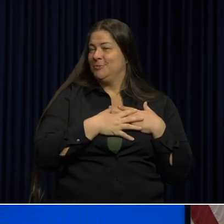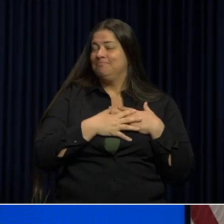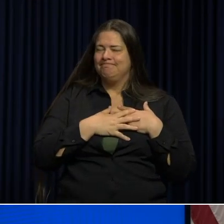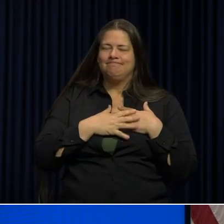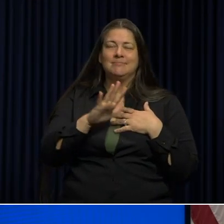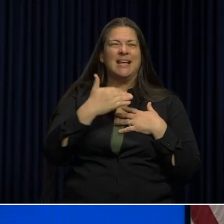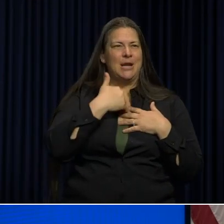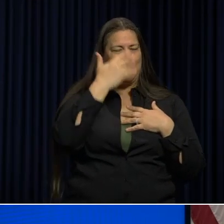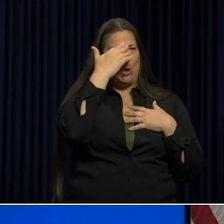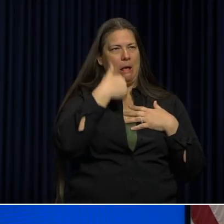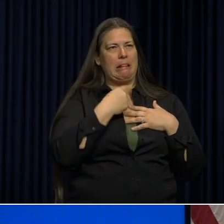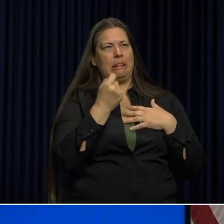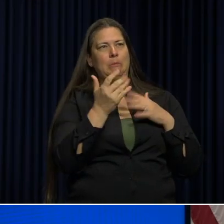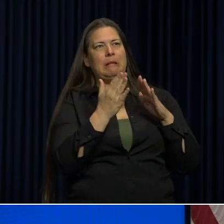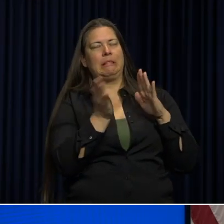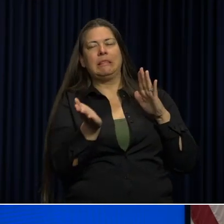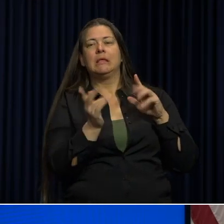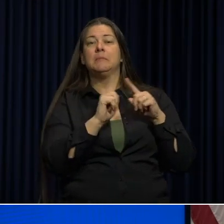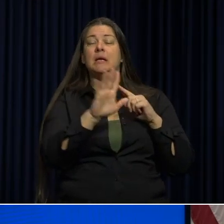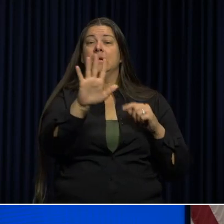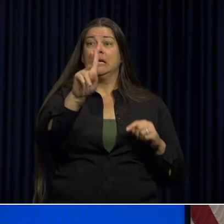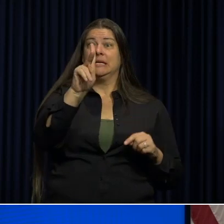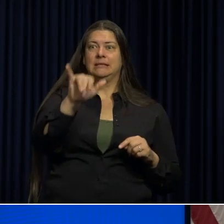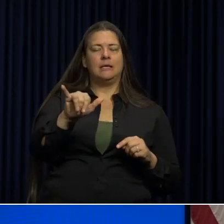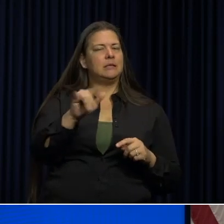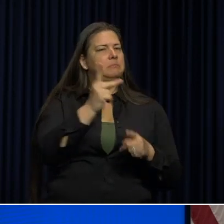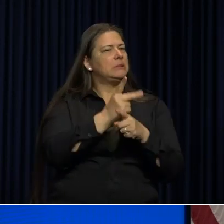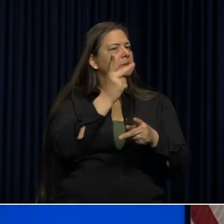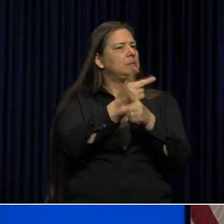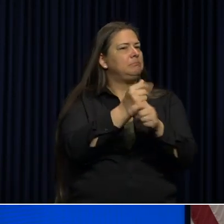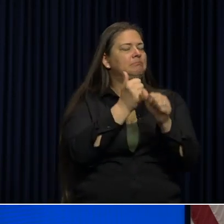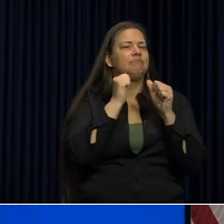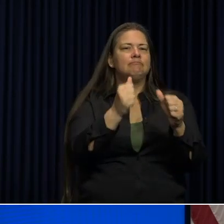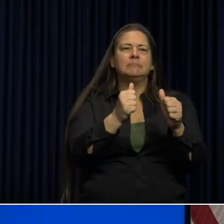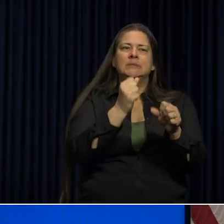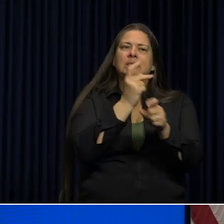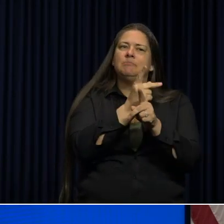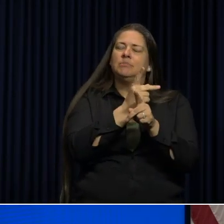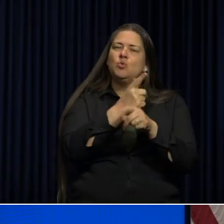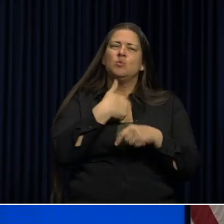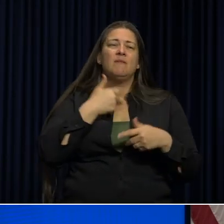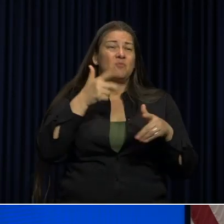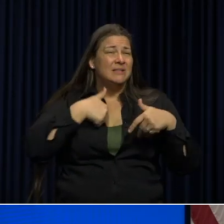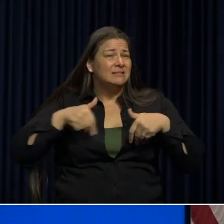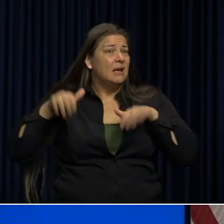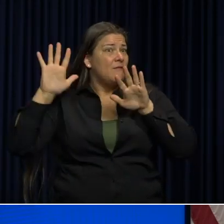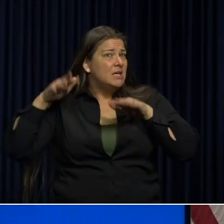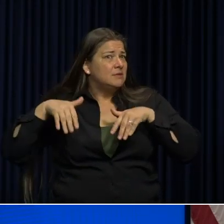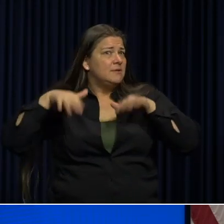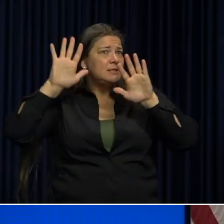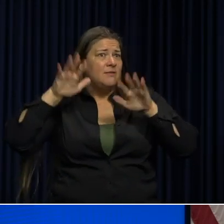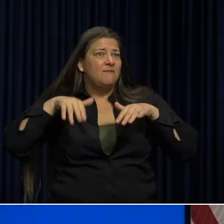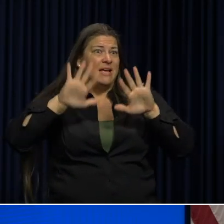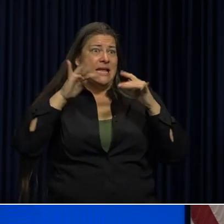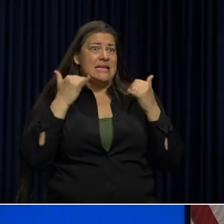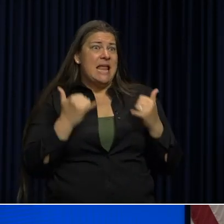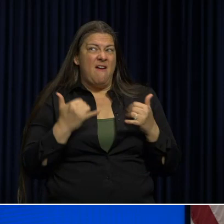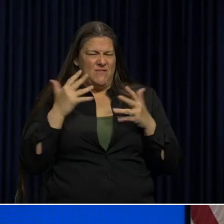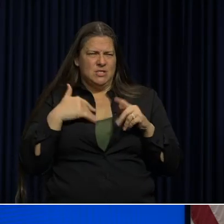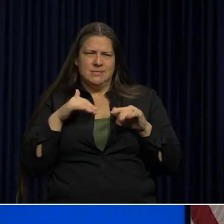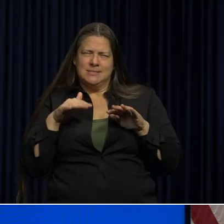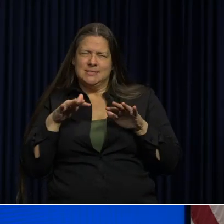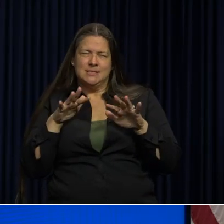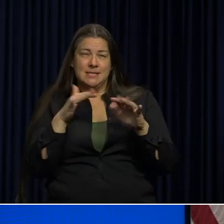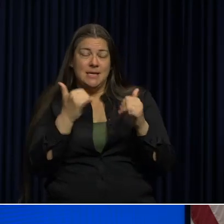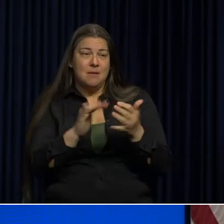went over today, but Kentucky, we got to keep it up. Remember, we've sacrificed. We're now in patience and planning,